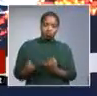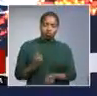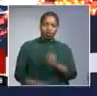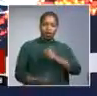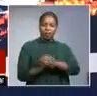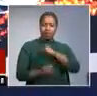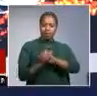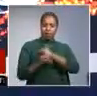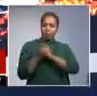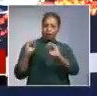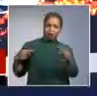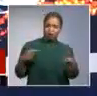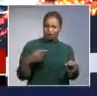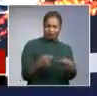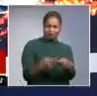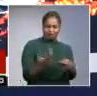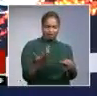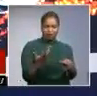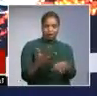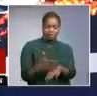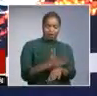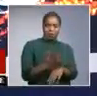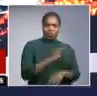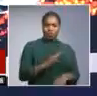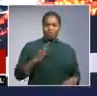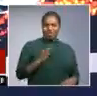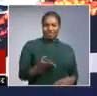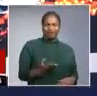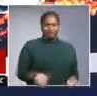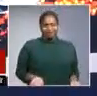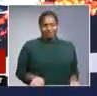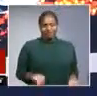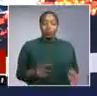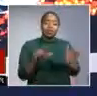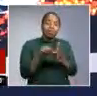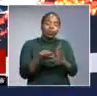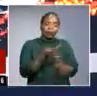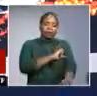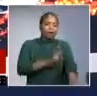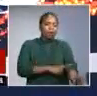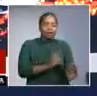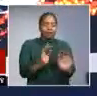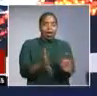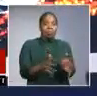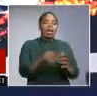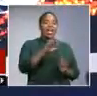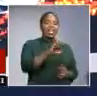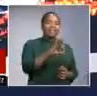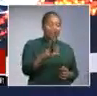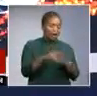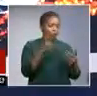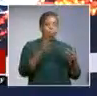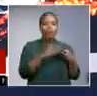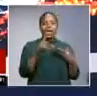during the era of Josiento Ramachokpa, the former mayor of Tshwane. So it's all about power, whether it be the Economic Freedom Fighters, the Democratic